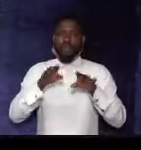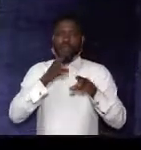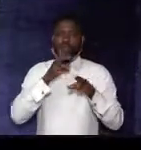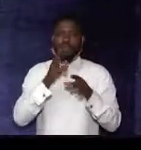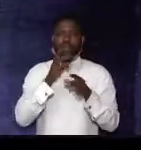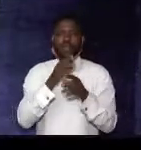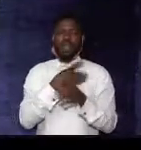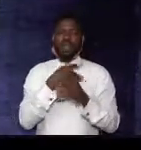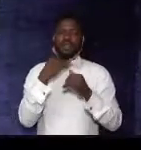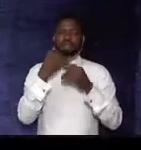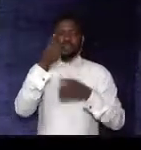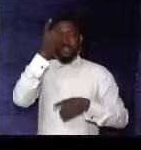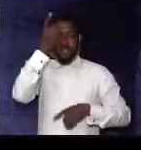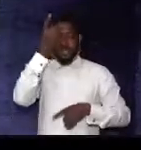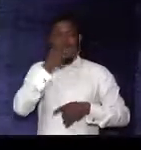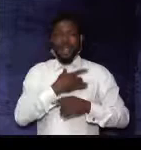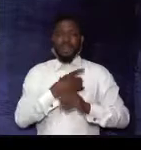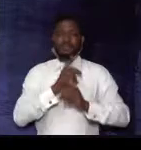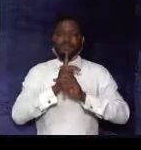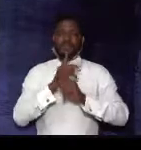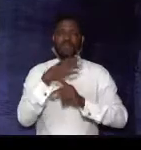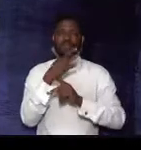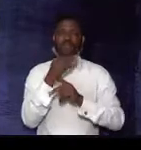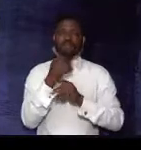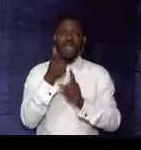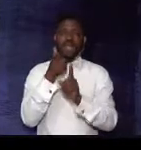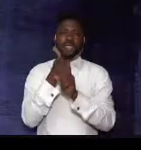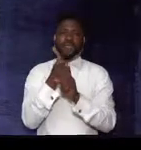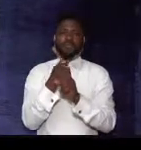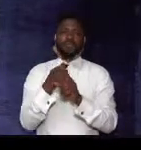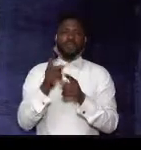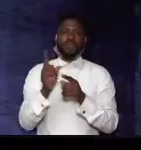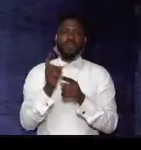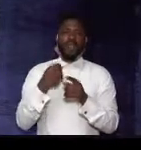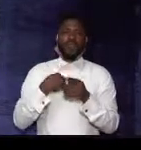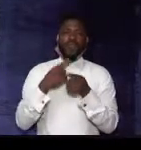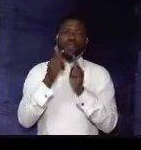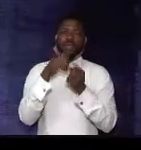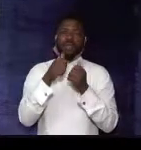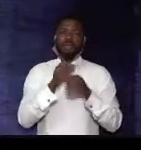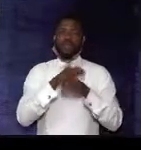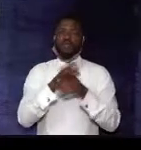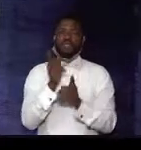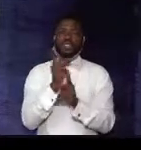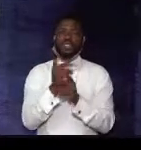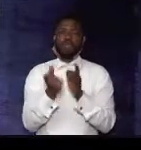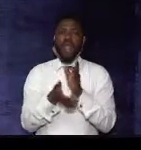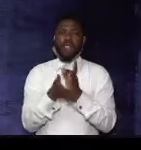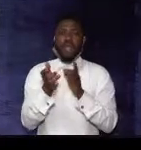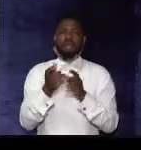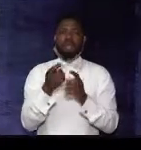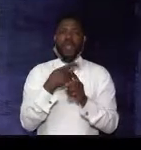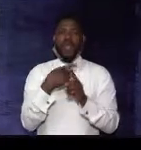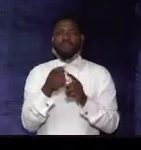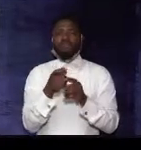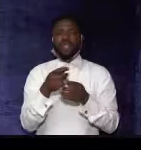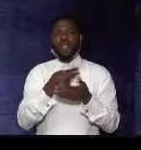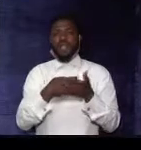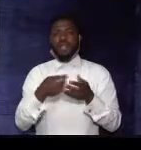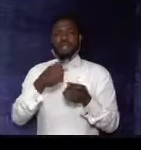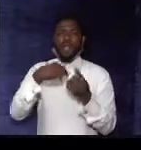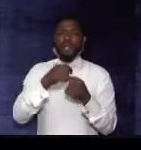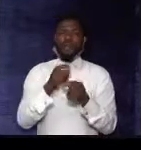drowning, diseases. And lastly, we talked about prevention of accidents, where we talked about do not keep sharp objects lying